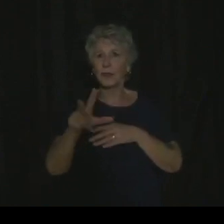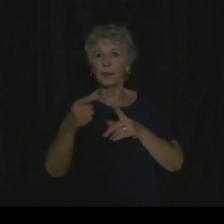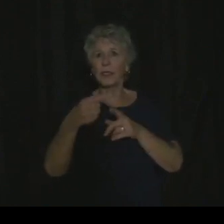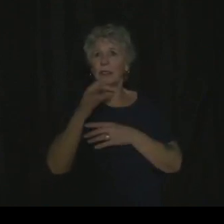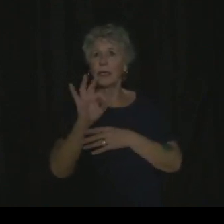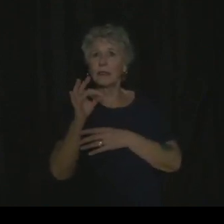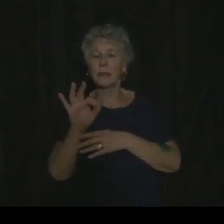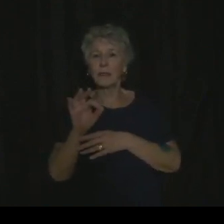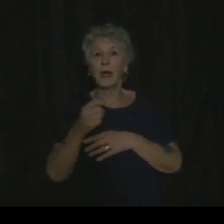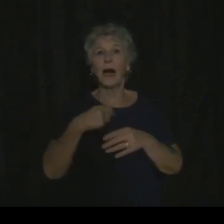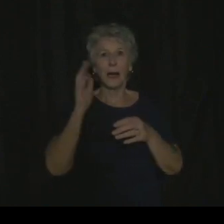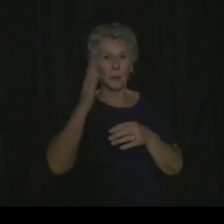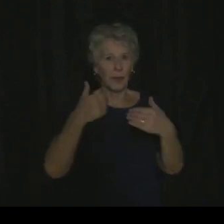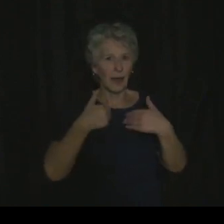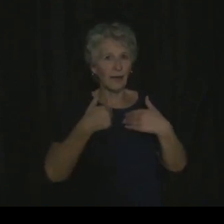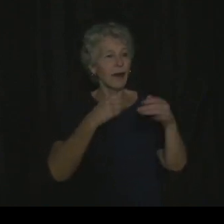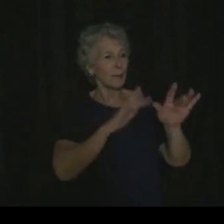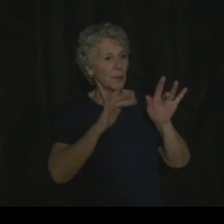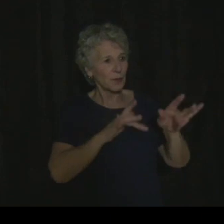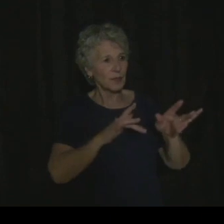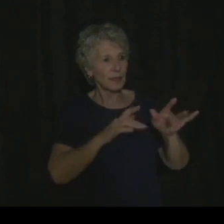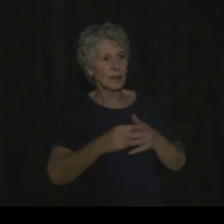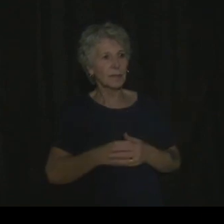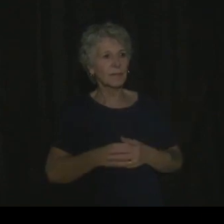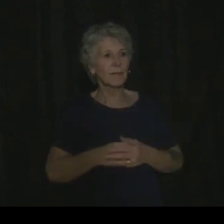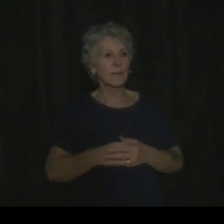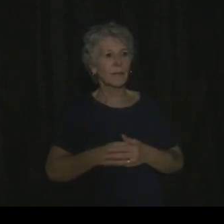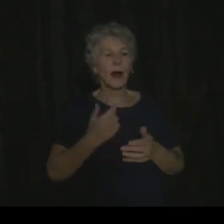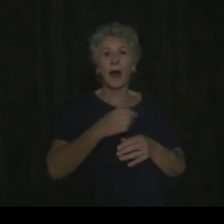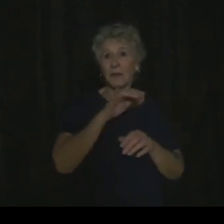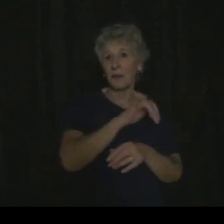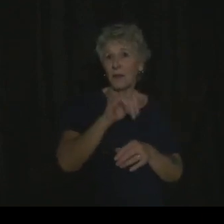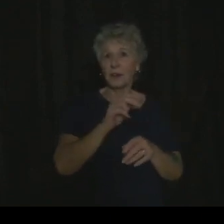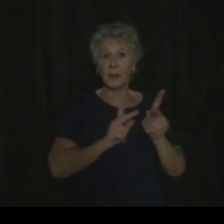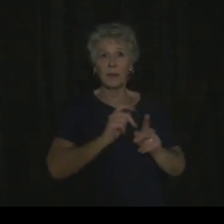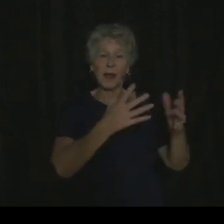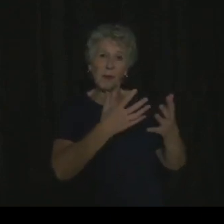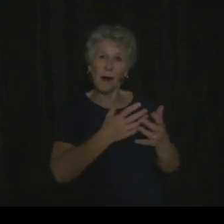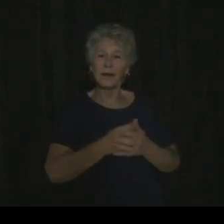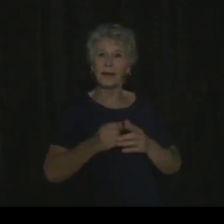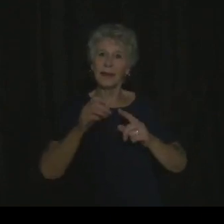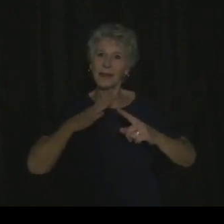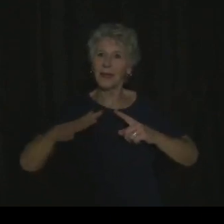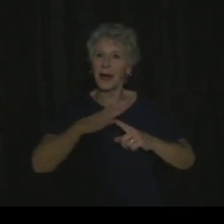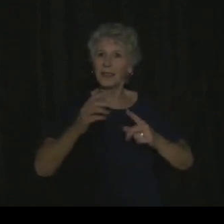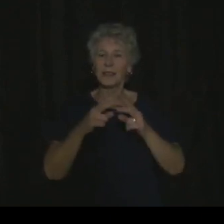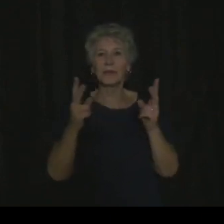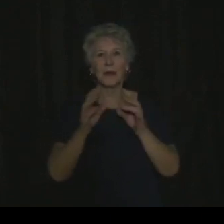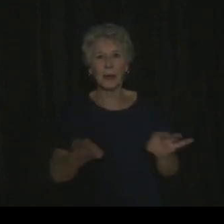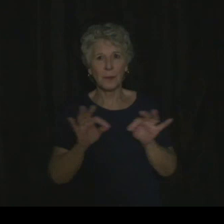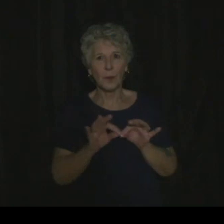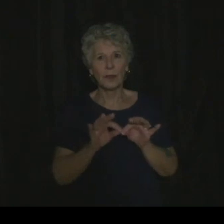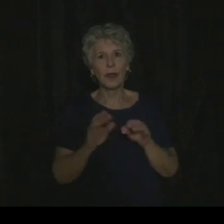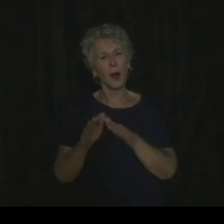19, I will have mercy on whom I will have mercy. And the context is very important for us, and so I would like you to turn, if you could, to